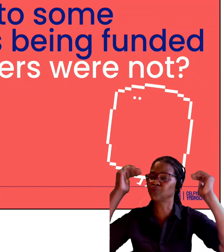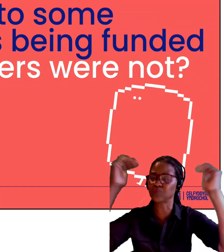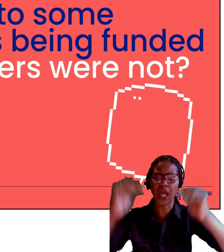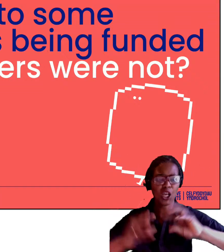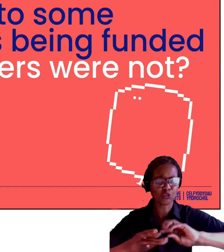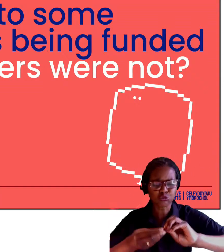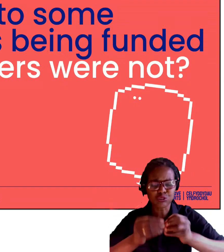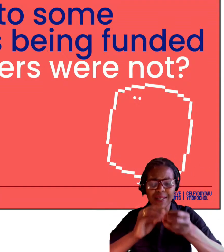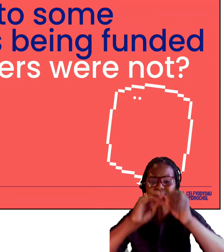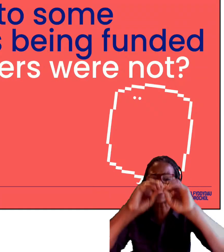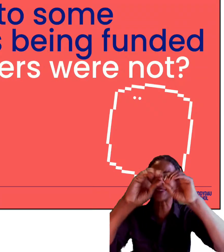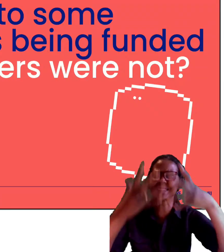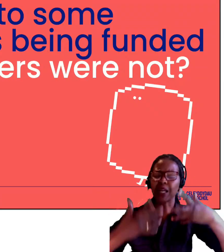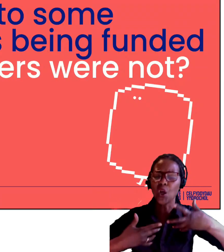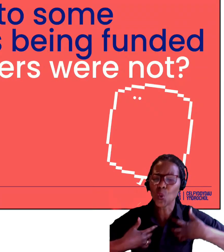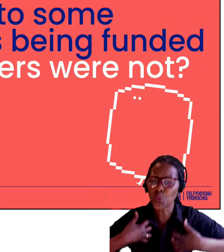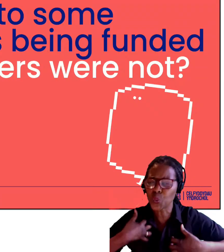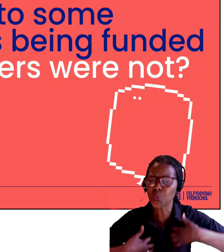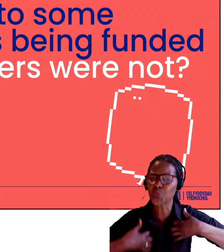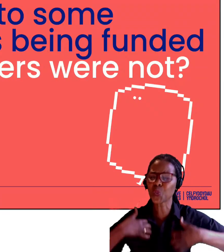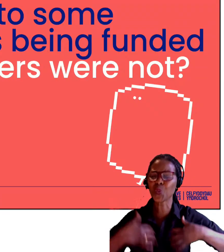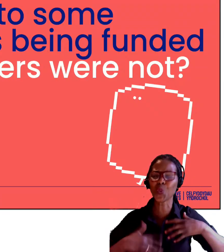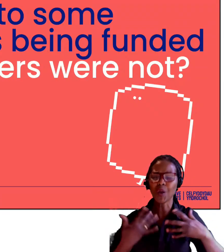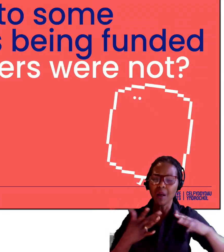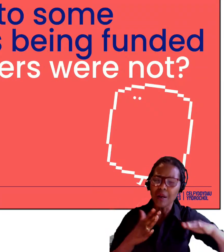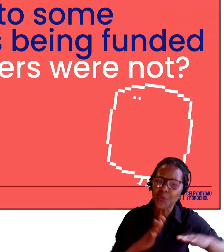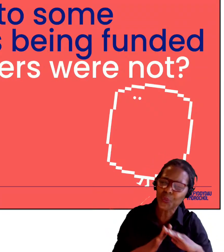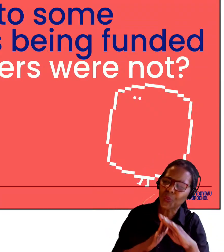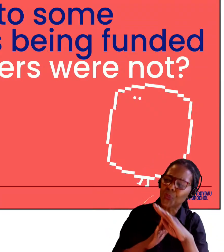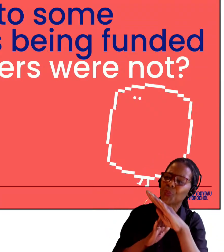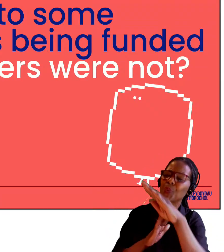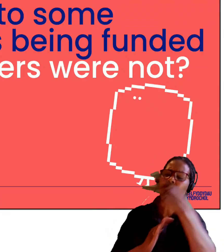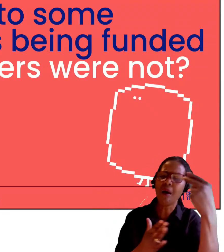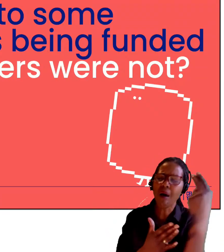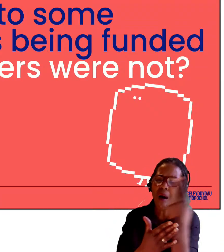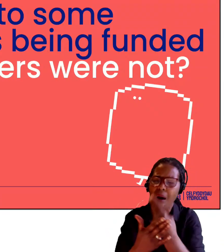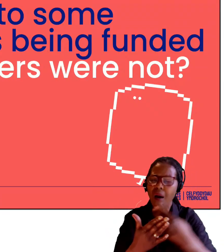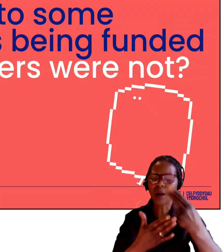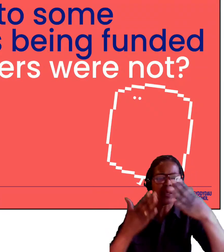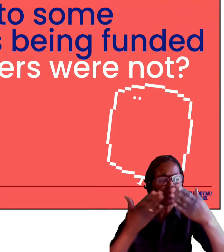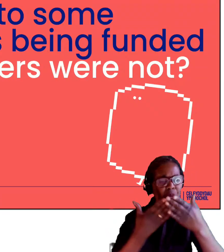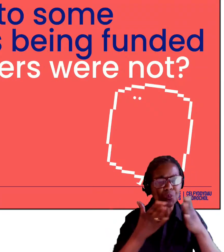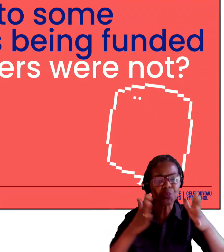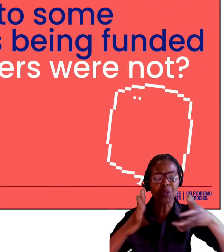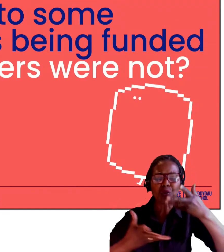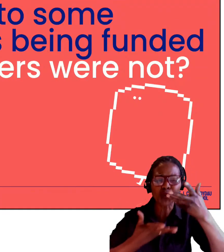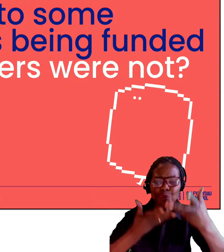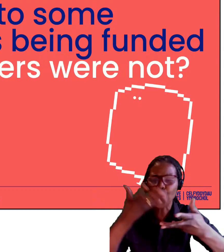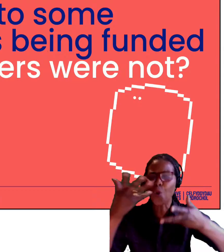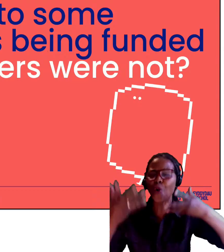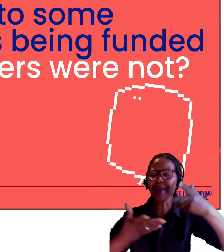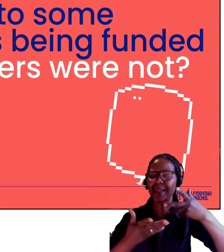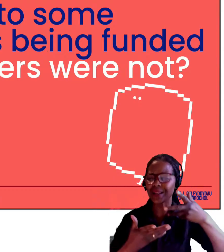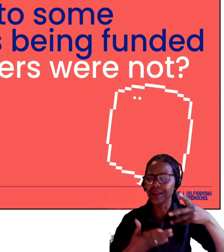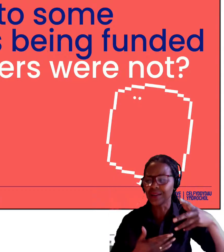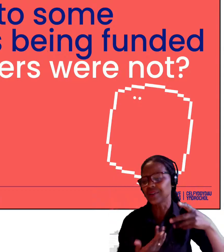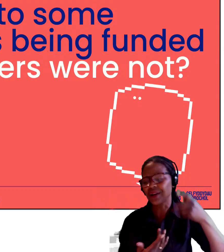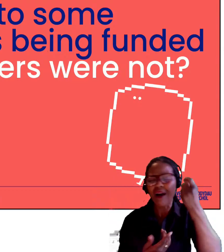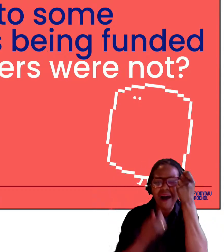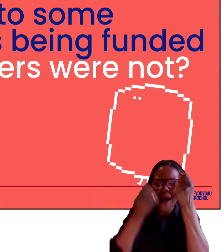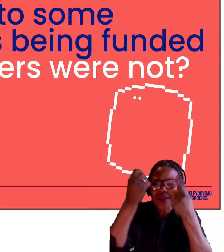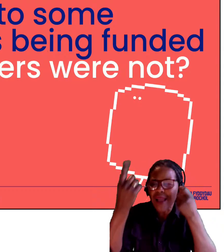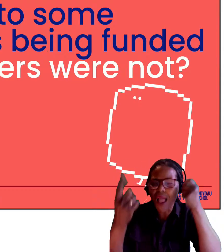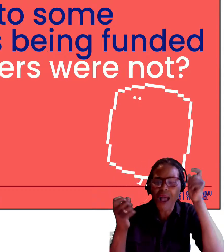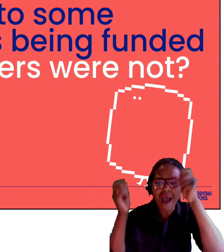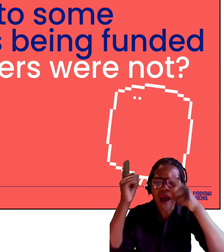ambition that applicants shared with us, as well as the breadth of art forms and stories and concepts proposed. But suffice to say,